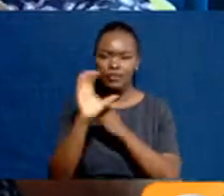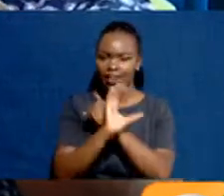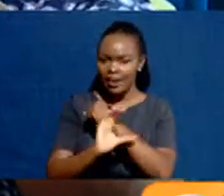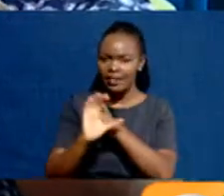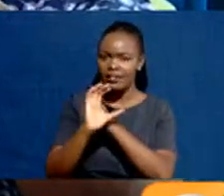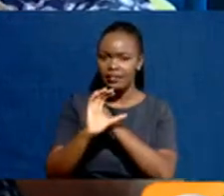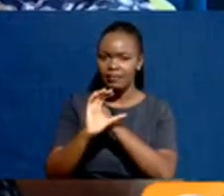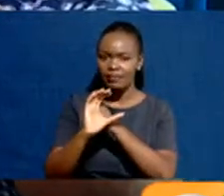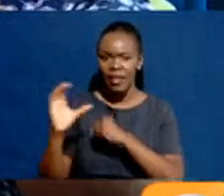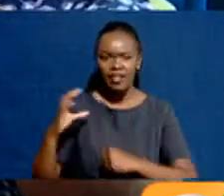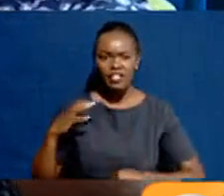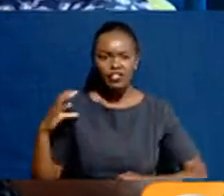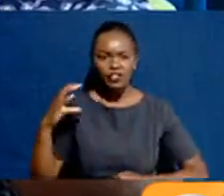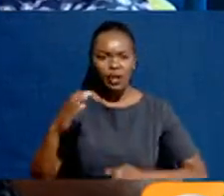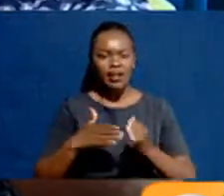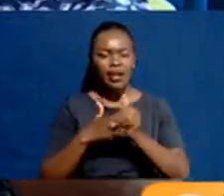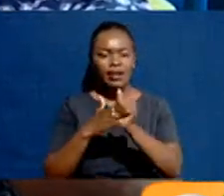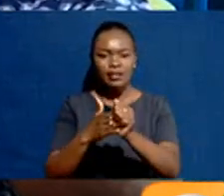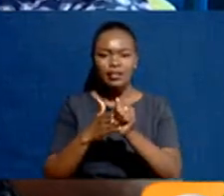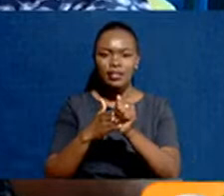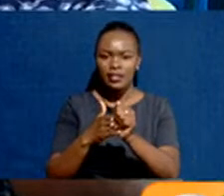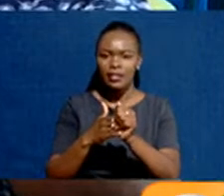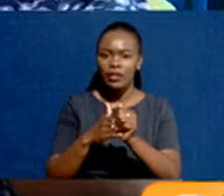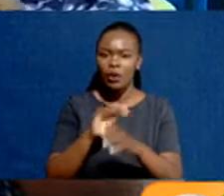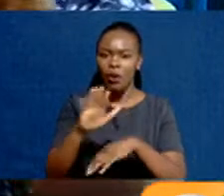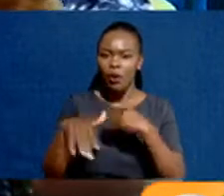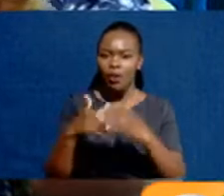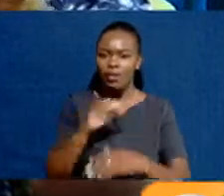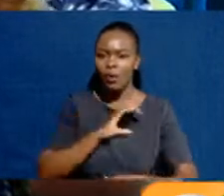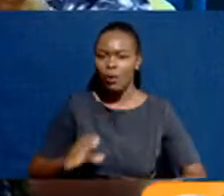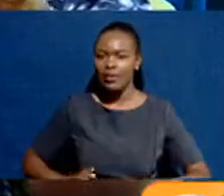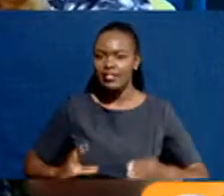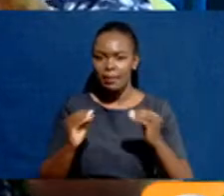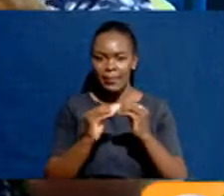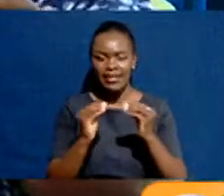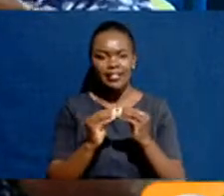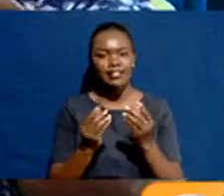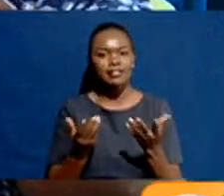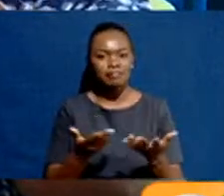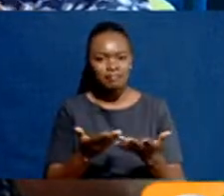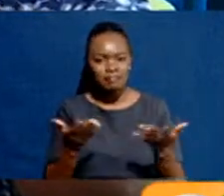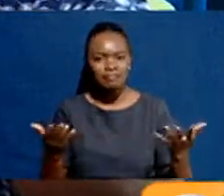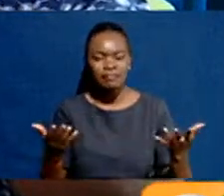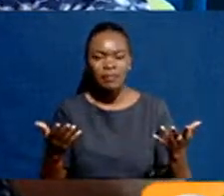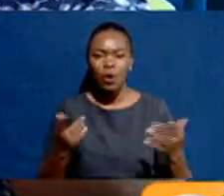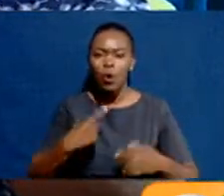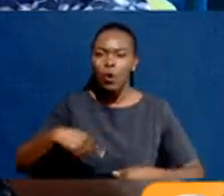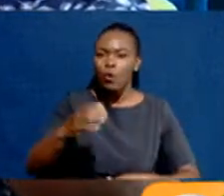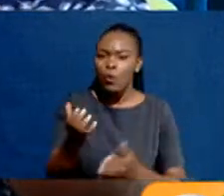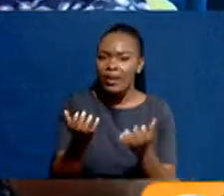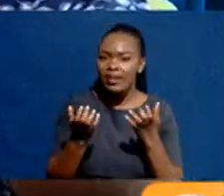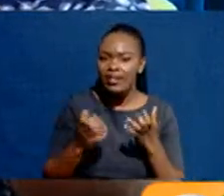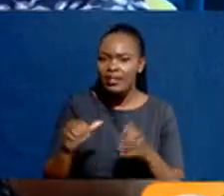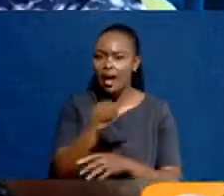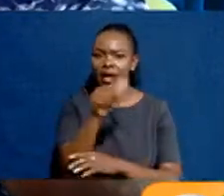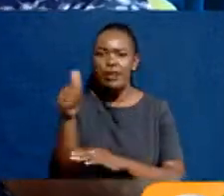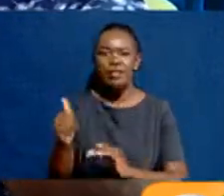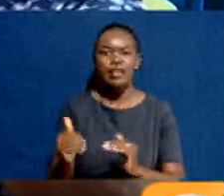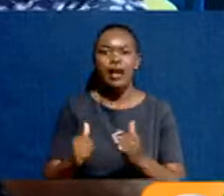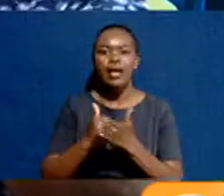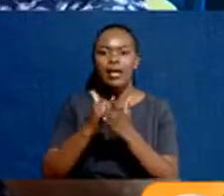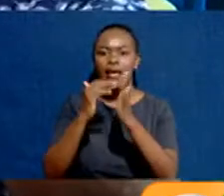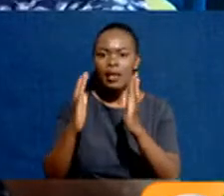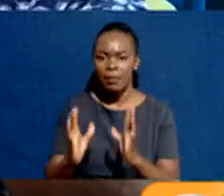chairing the cabinet committees, there's a gap. There's a serious gap. And we need another level of